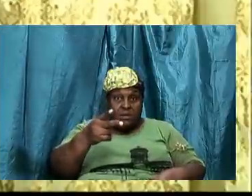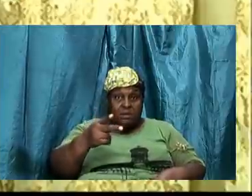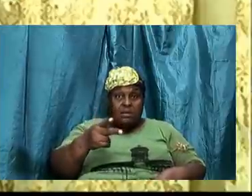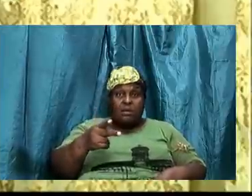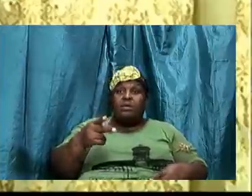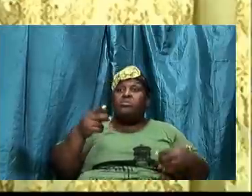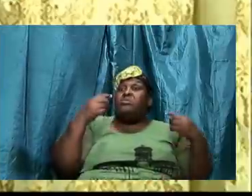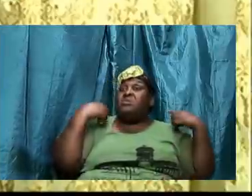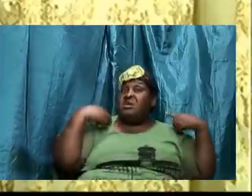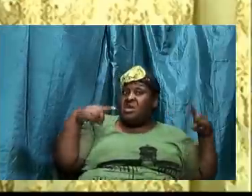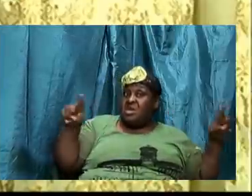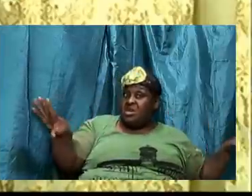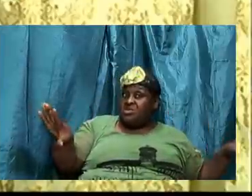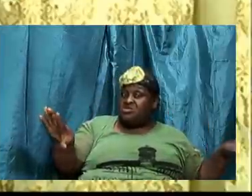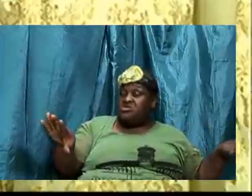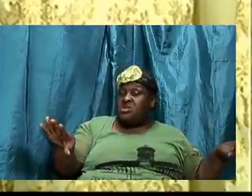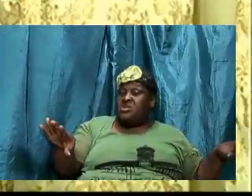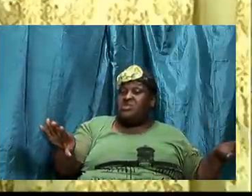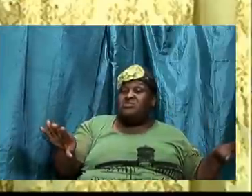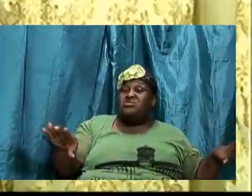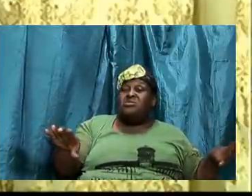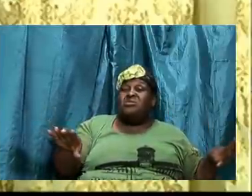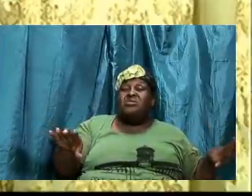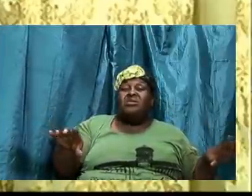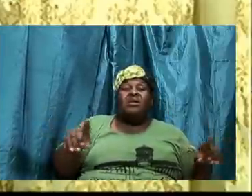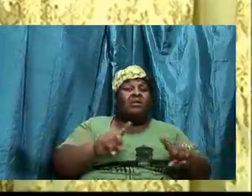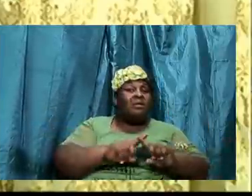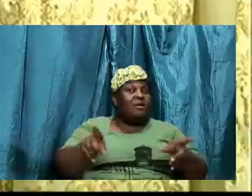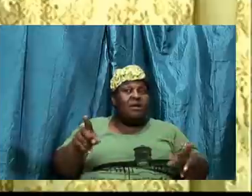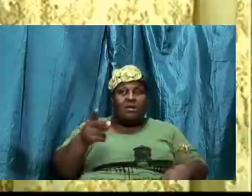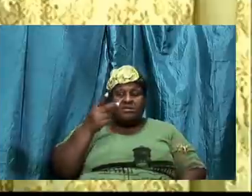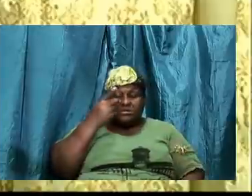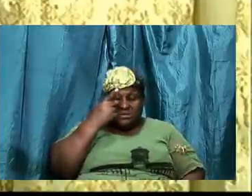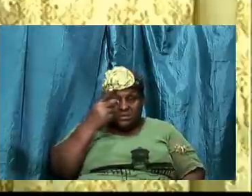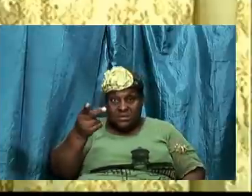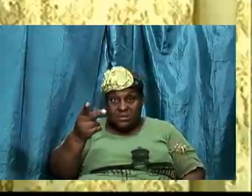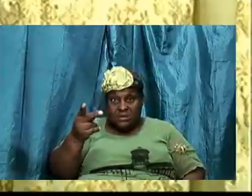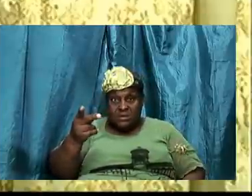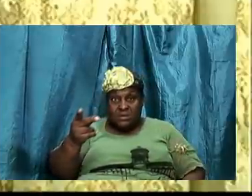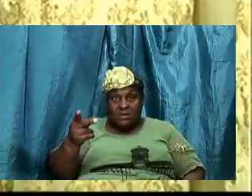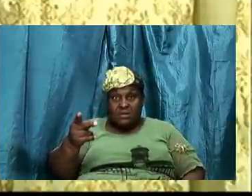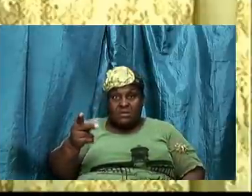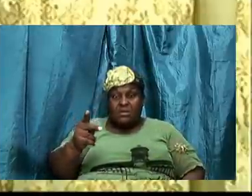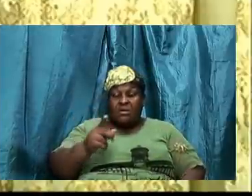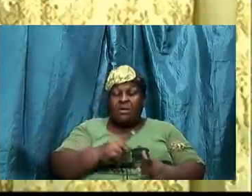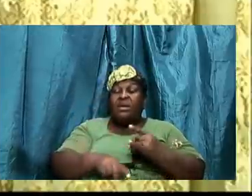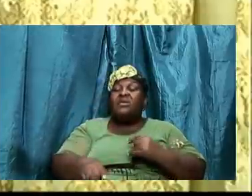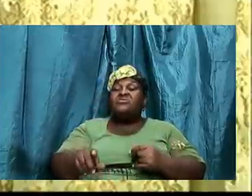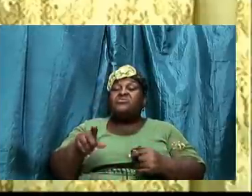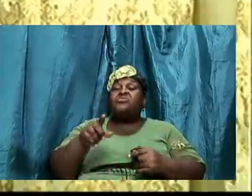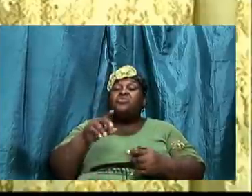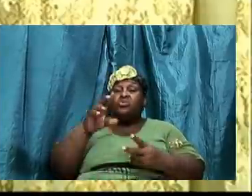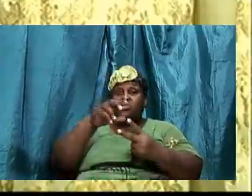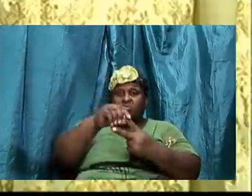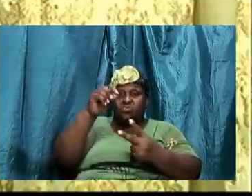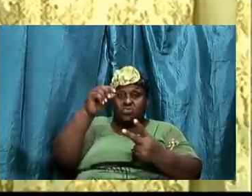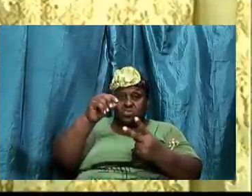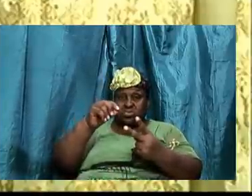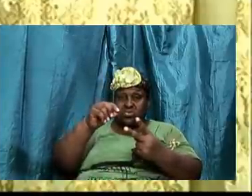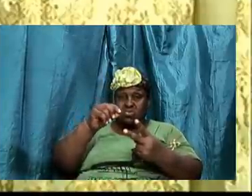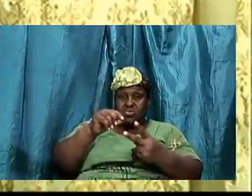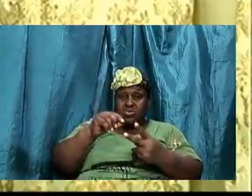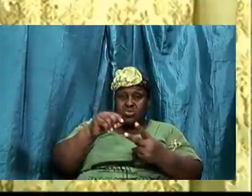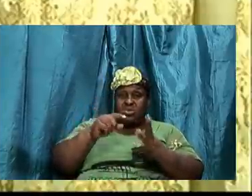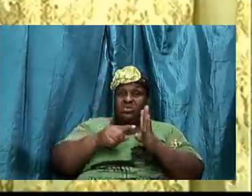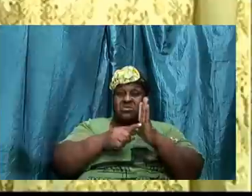But they are not visible to us unless they choose to reveal themselves.